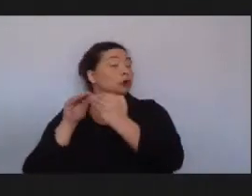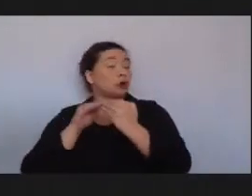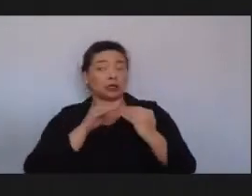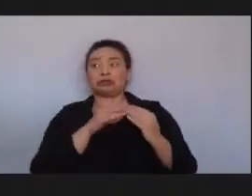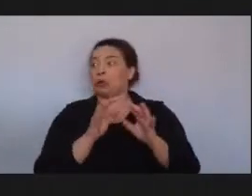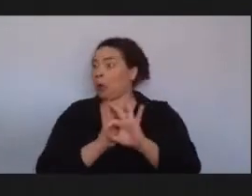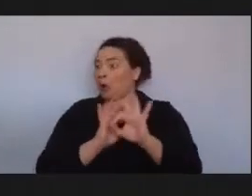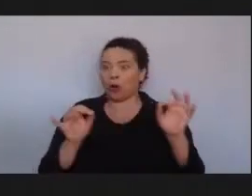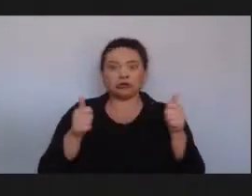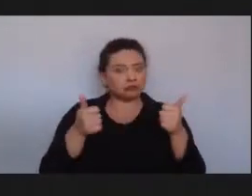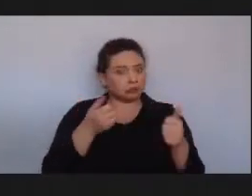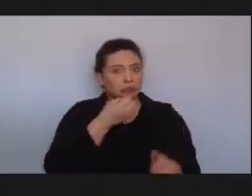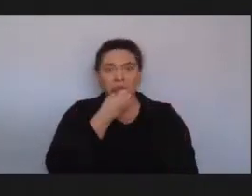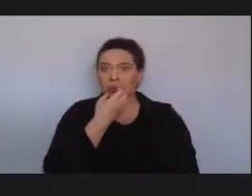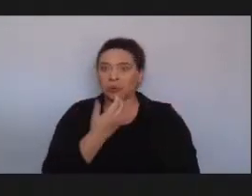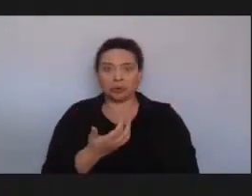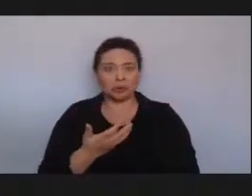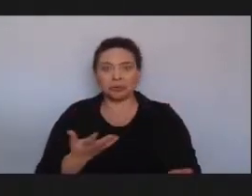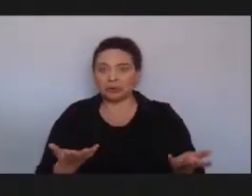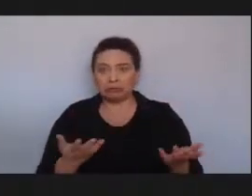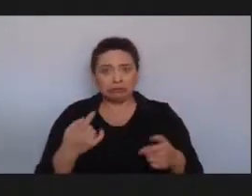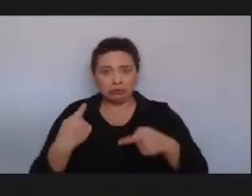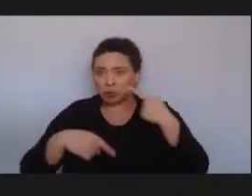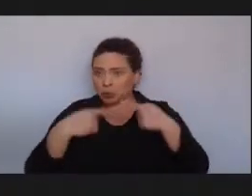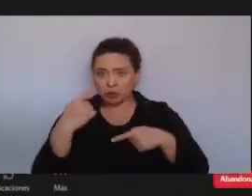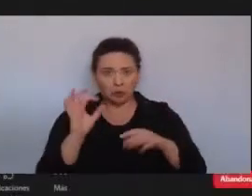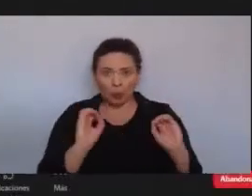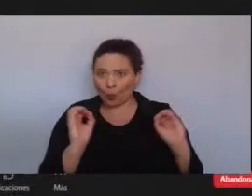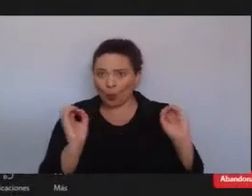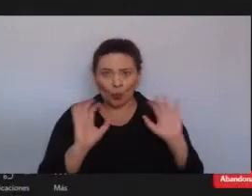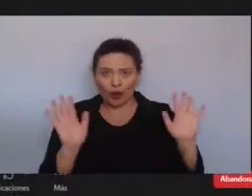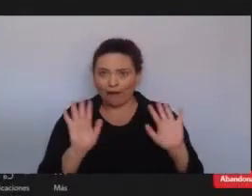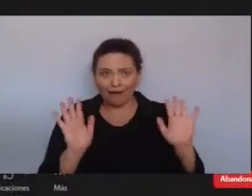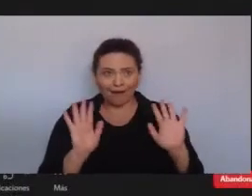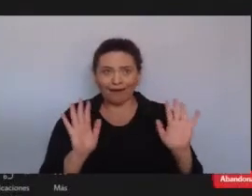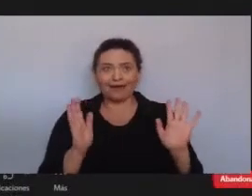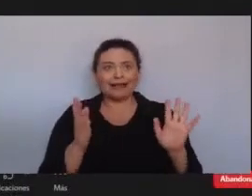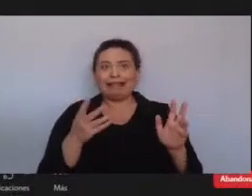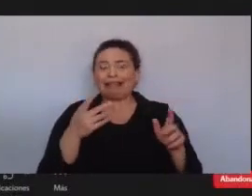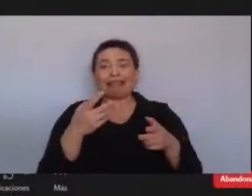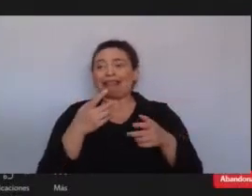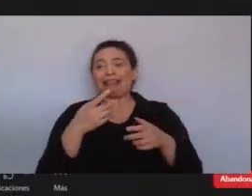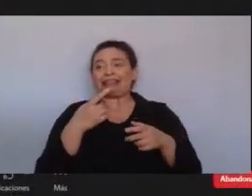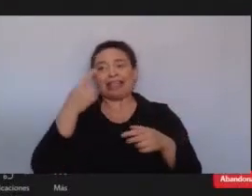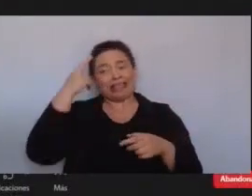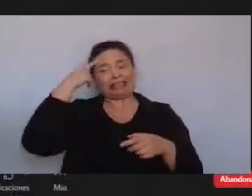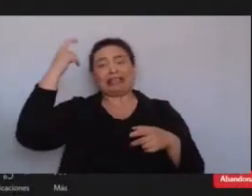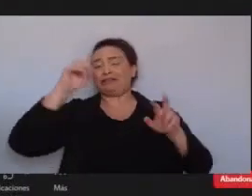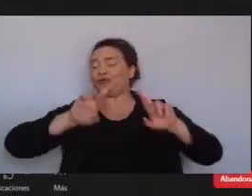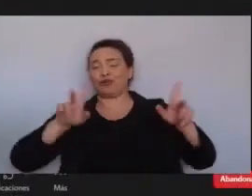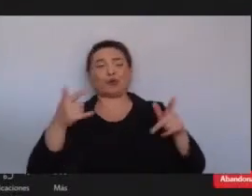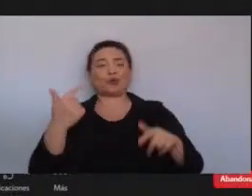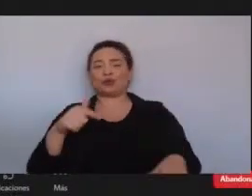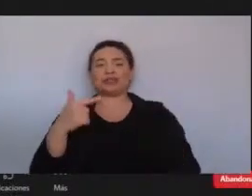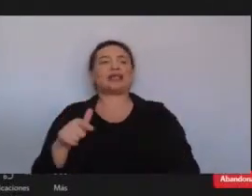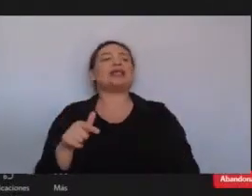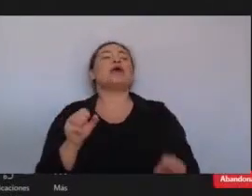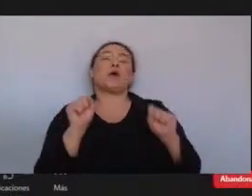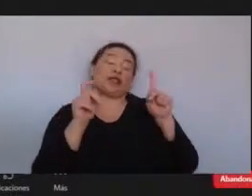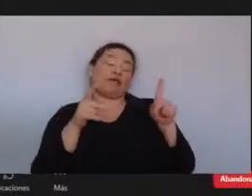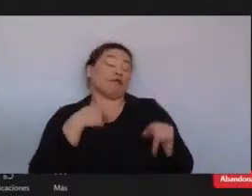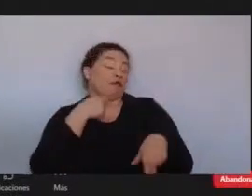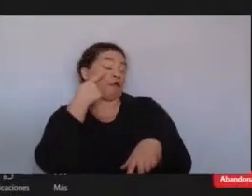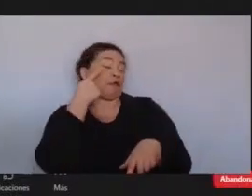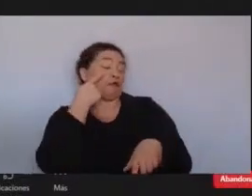at the moment. Let's see if the second statement is a bit more controversial. So developing professionally involves both